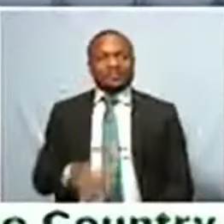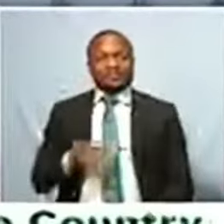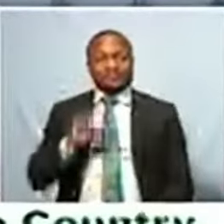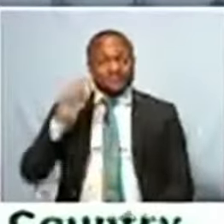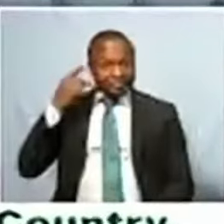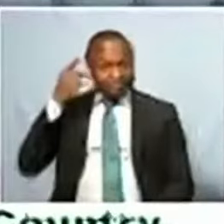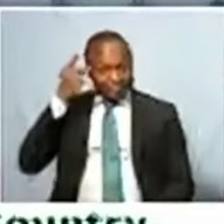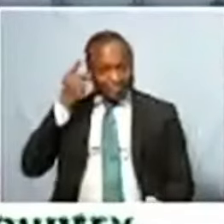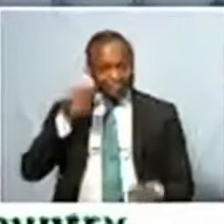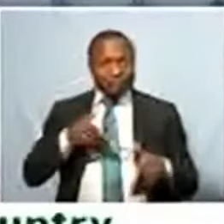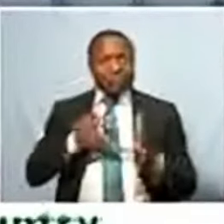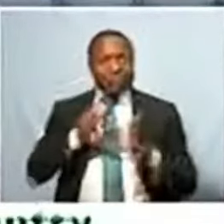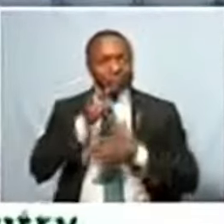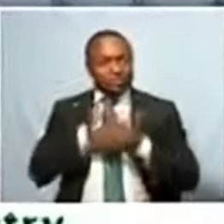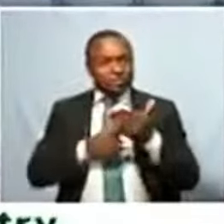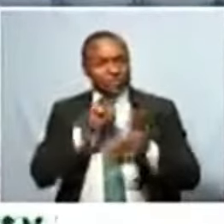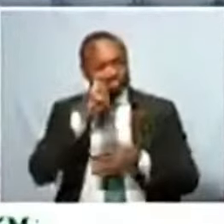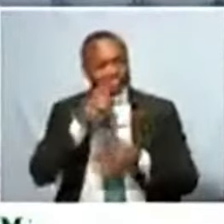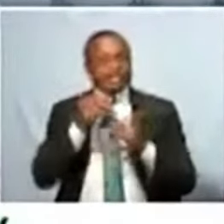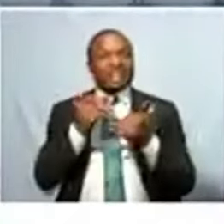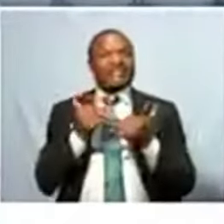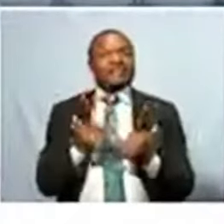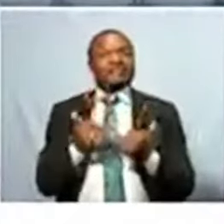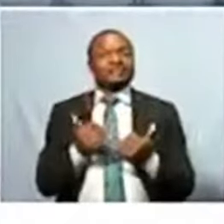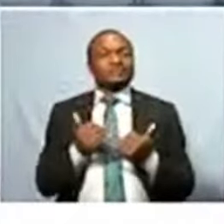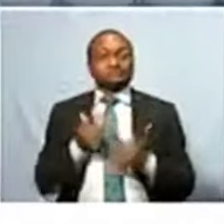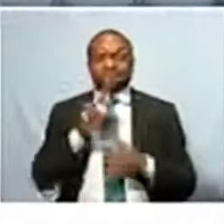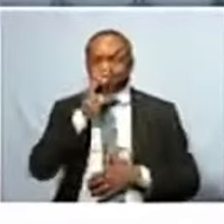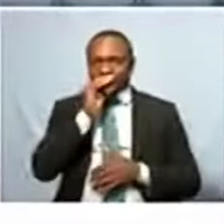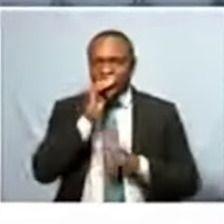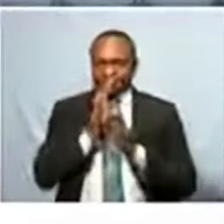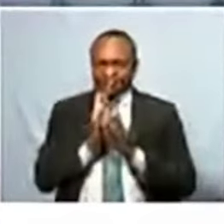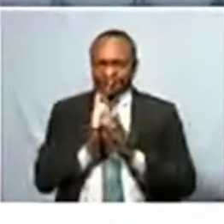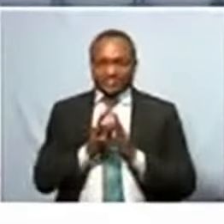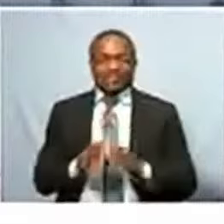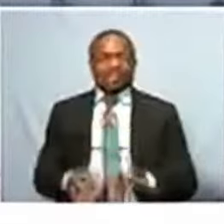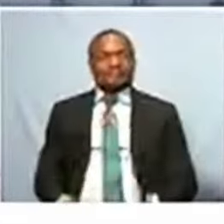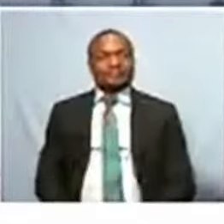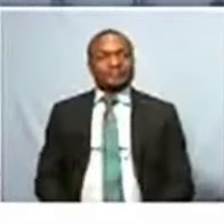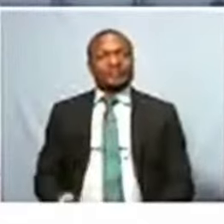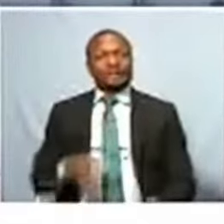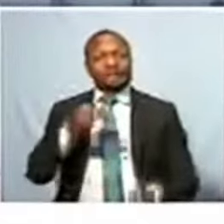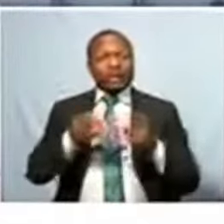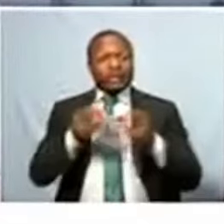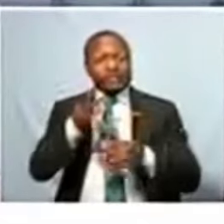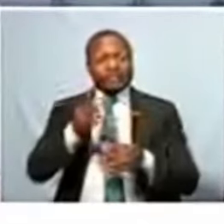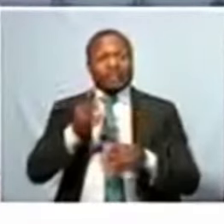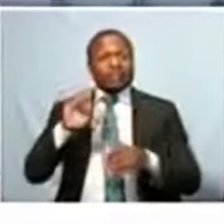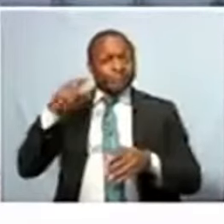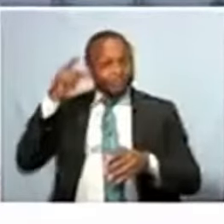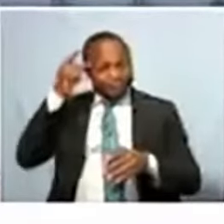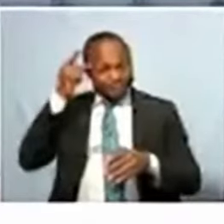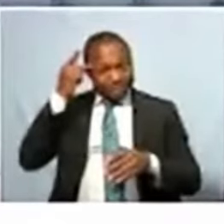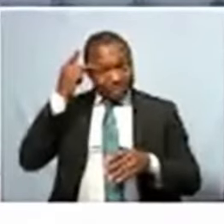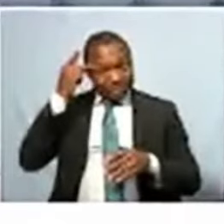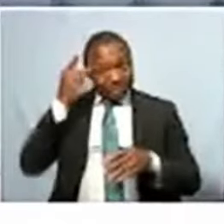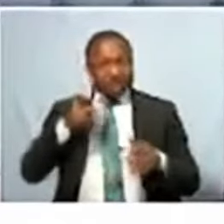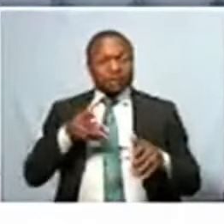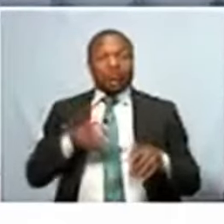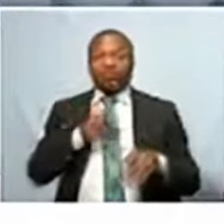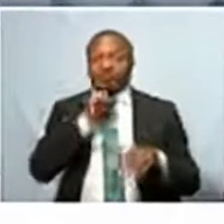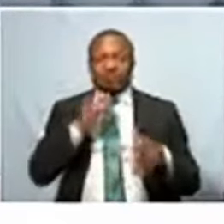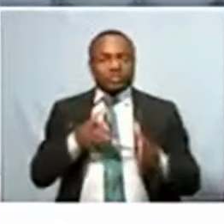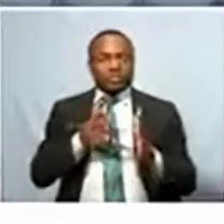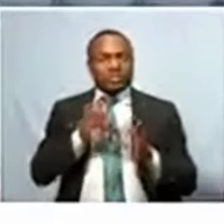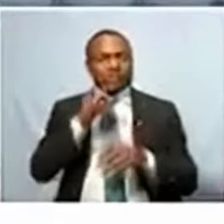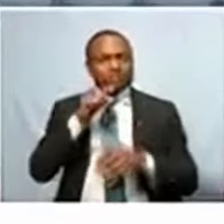political tolerance is what we have seen now. Madam Speaker, if there was political intolerance, do you know what would